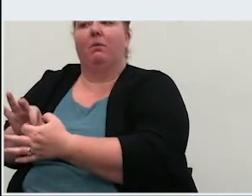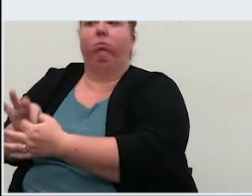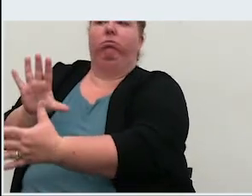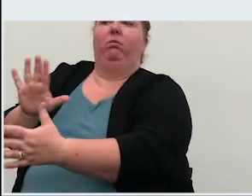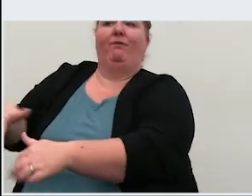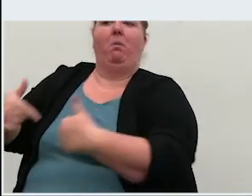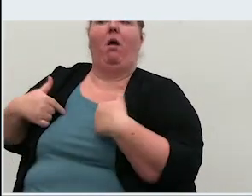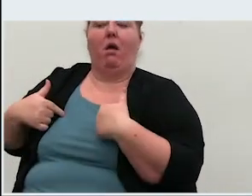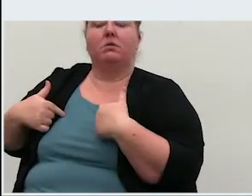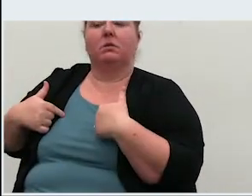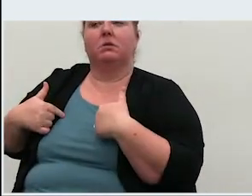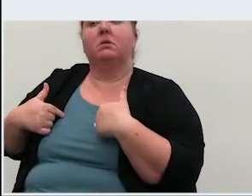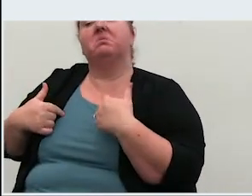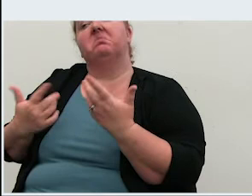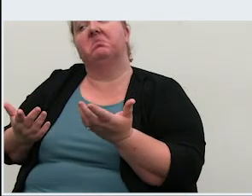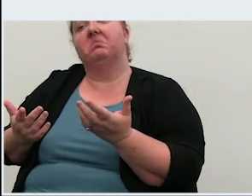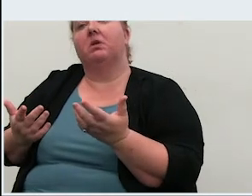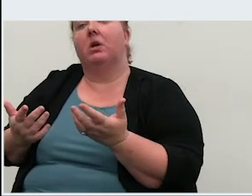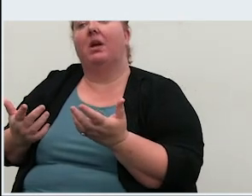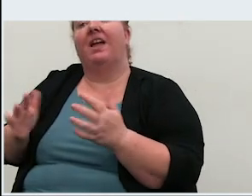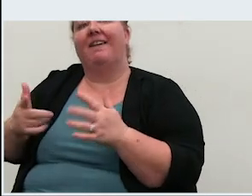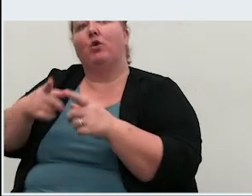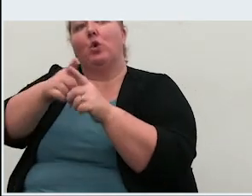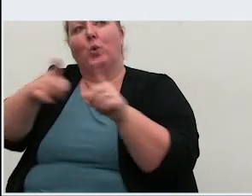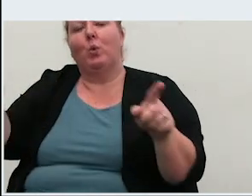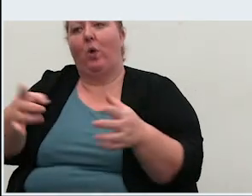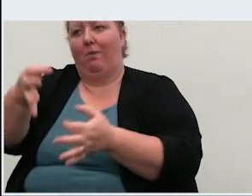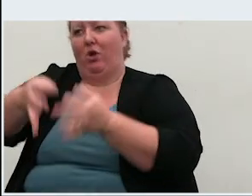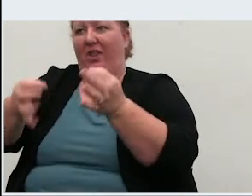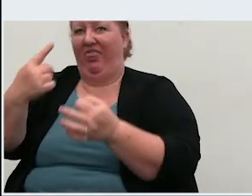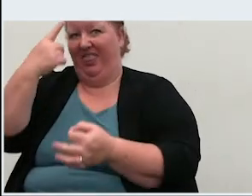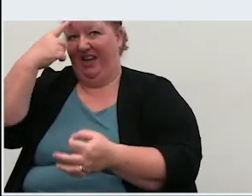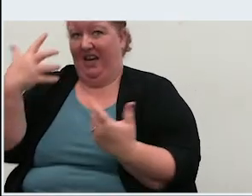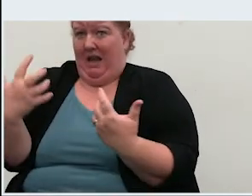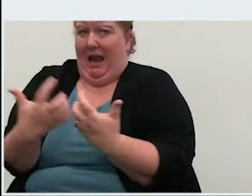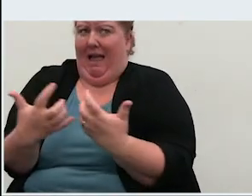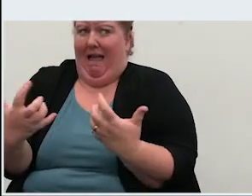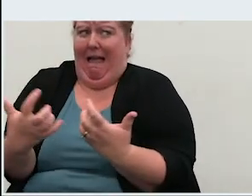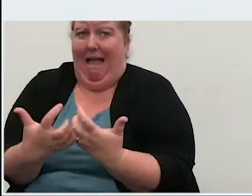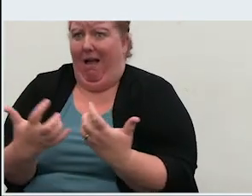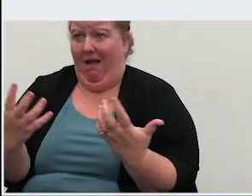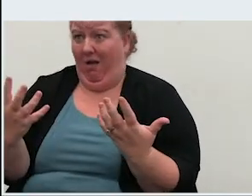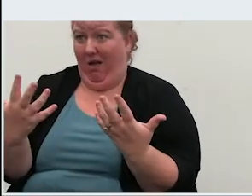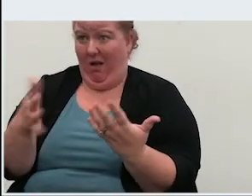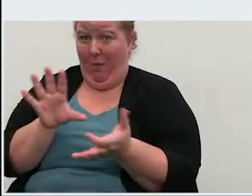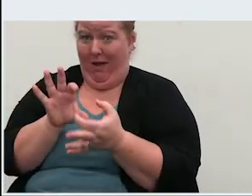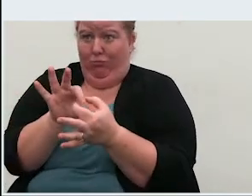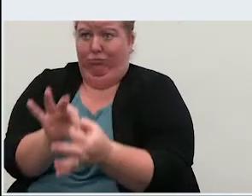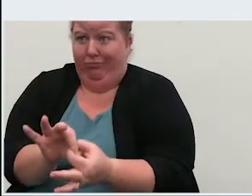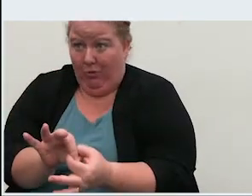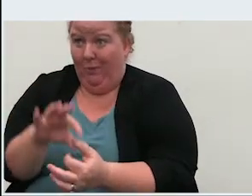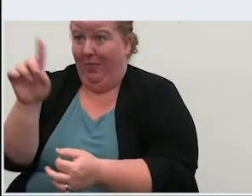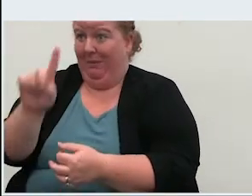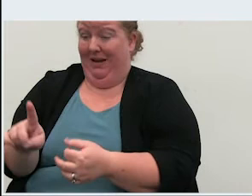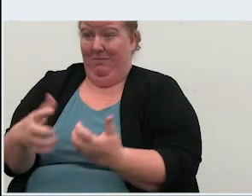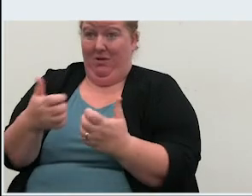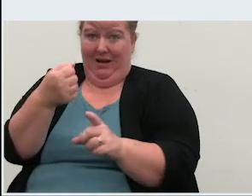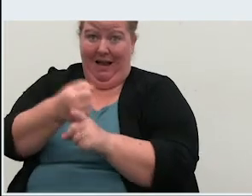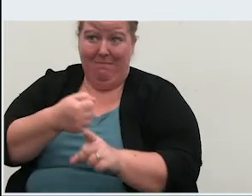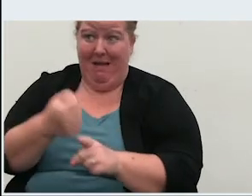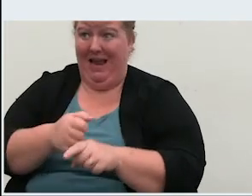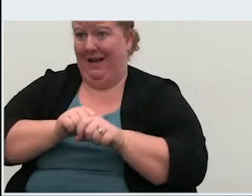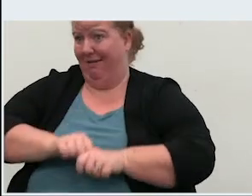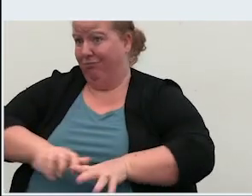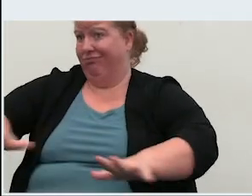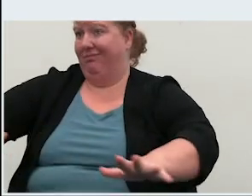from us. And in a way, if you were a politician thinking, how am I going to get in touch with people and campaign to people and get